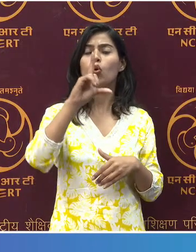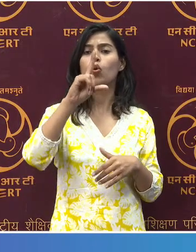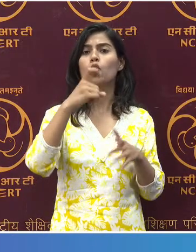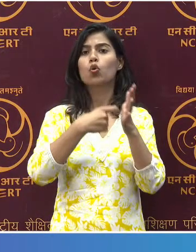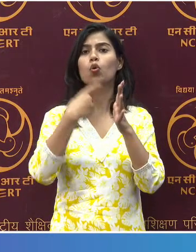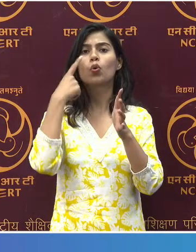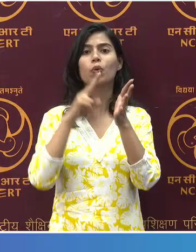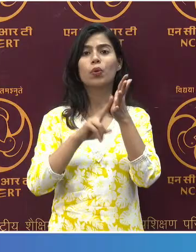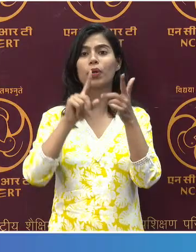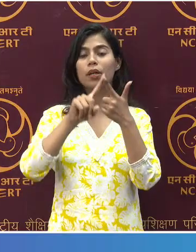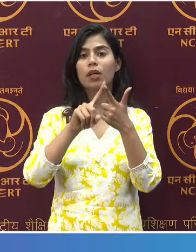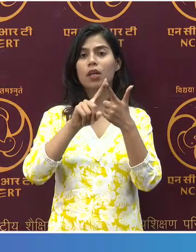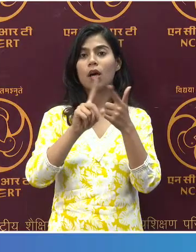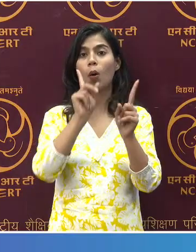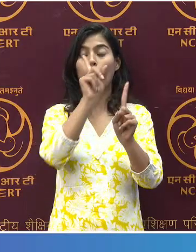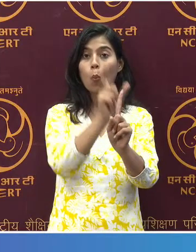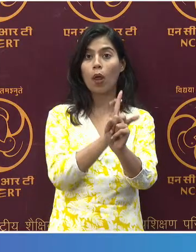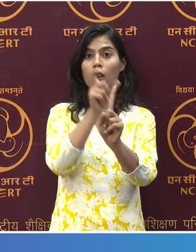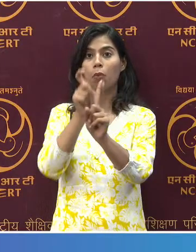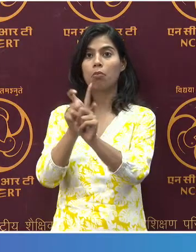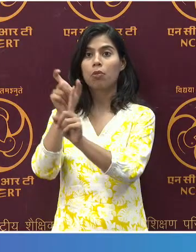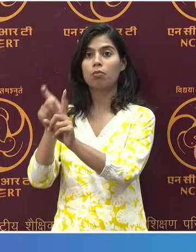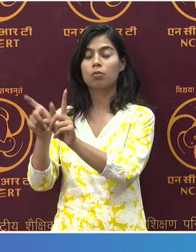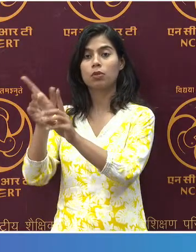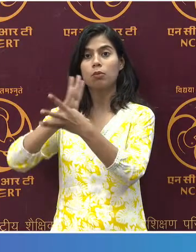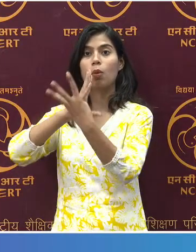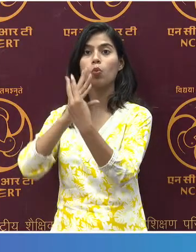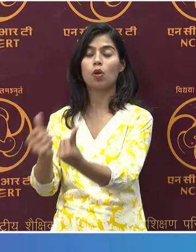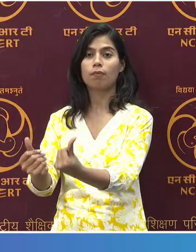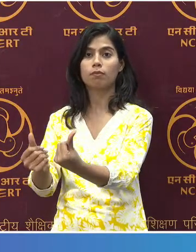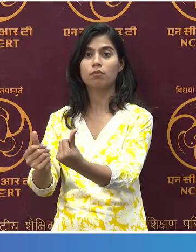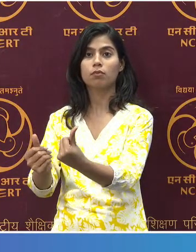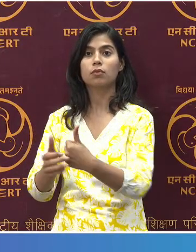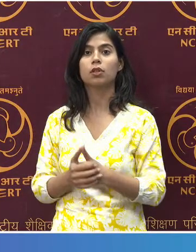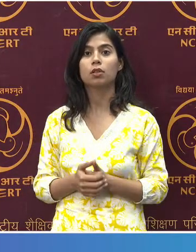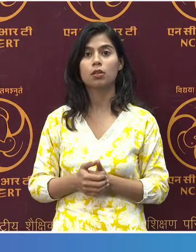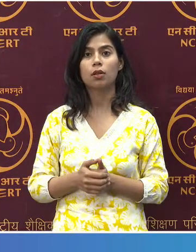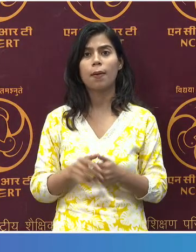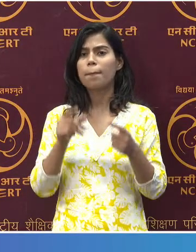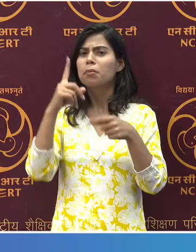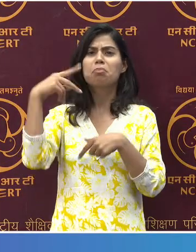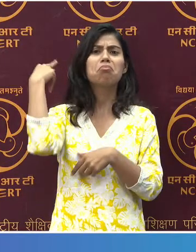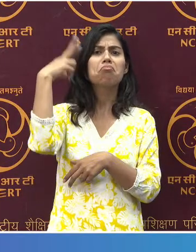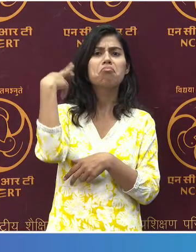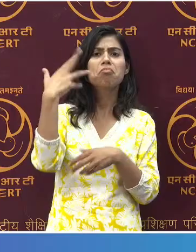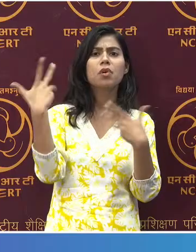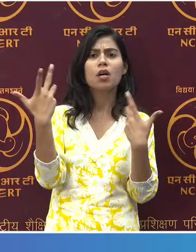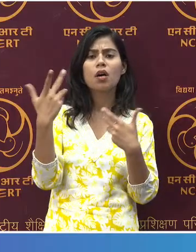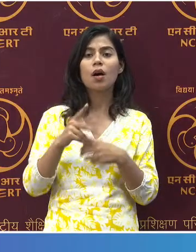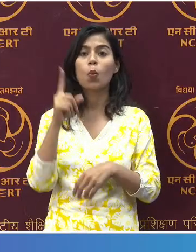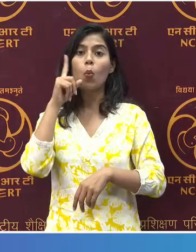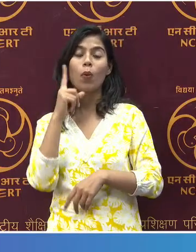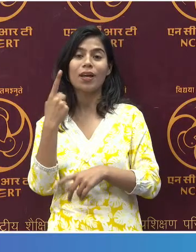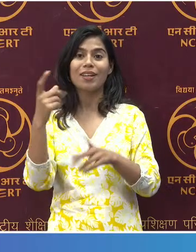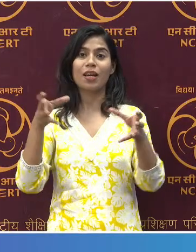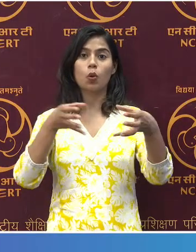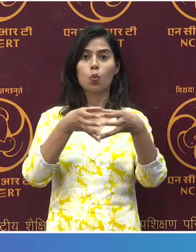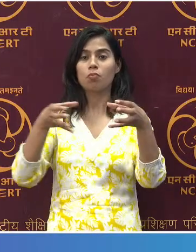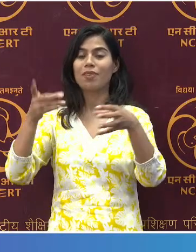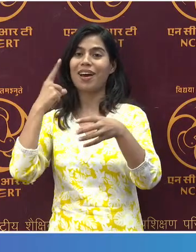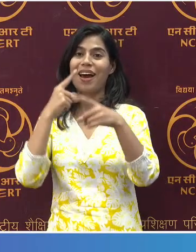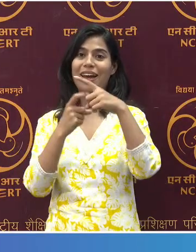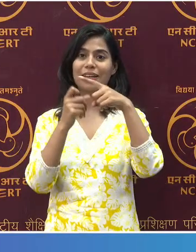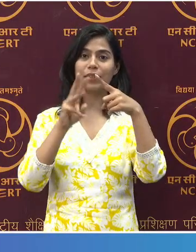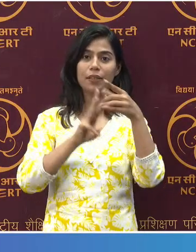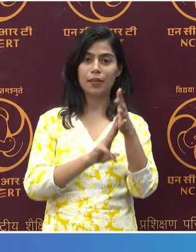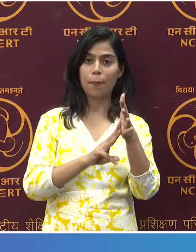hydrogen atom one by one. It is called a substitution reaction, because one type of atom or group of atoms takes